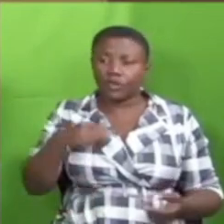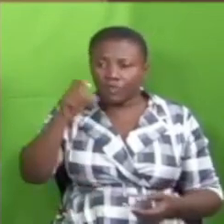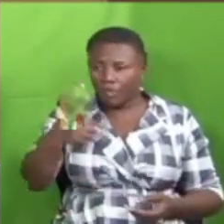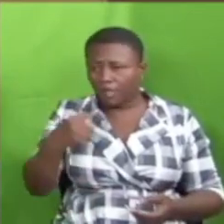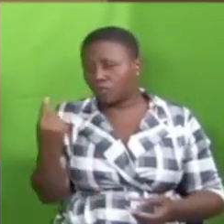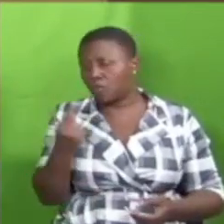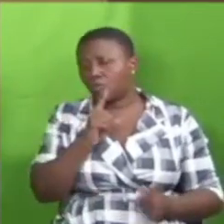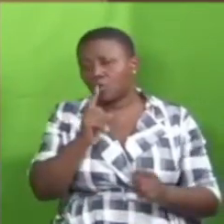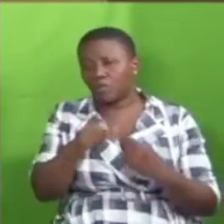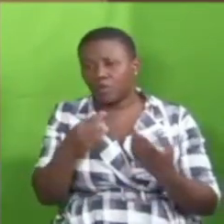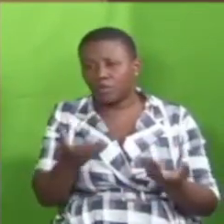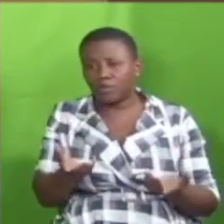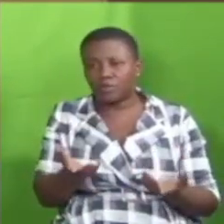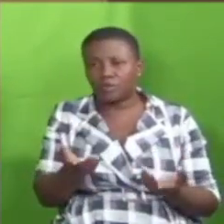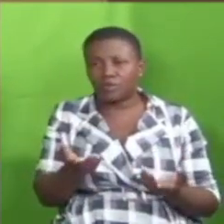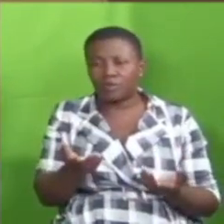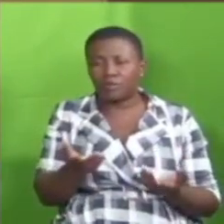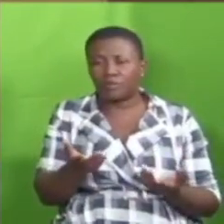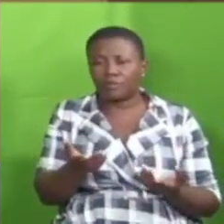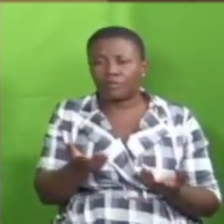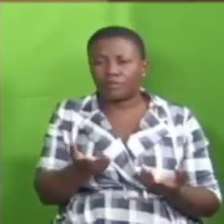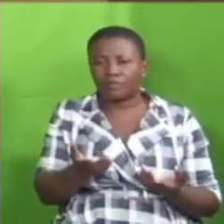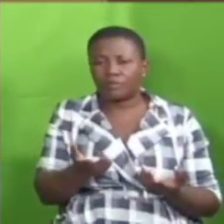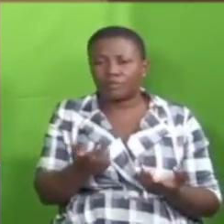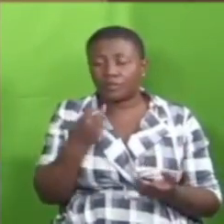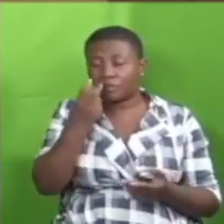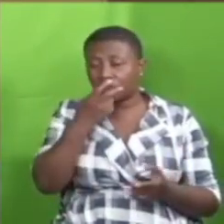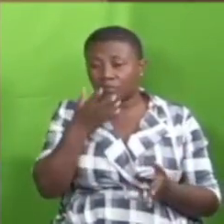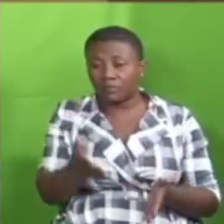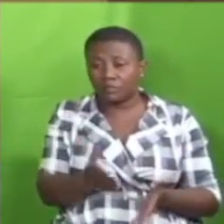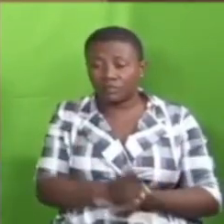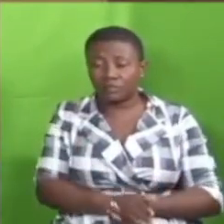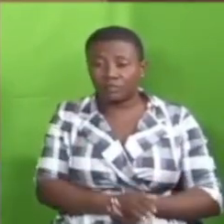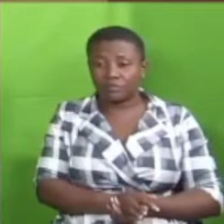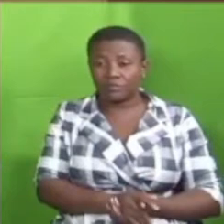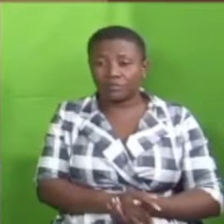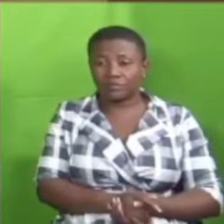addressed. And if probably, Mr. Speaker, some